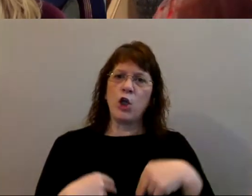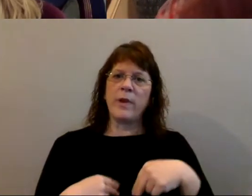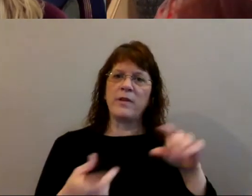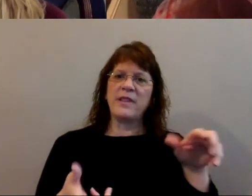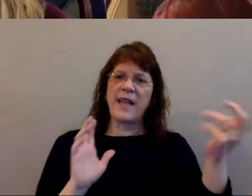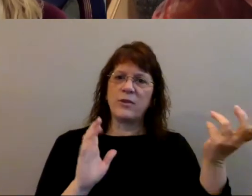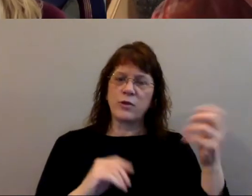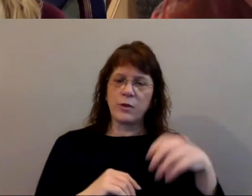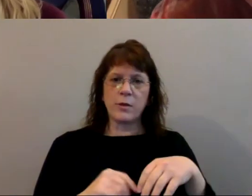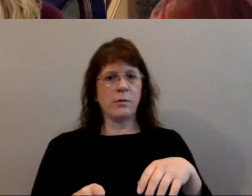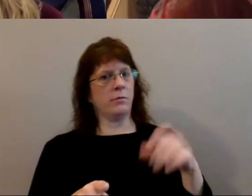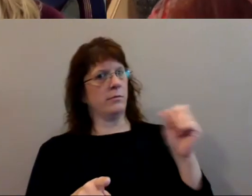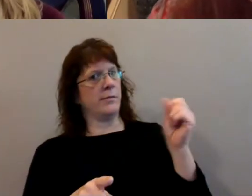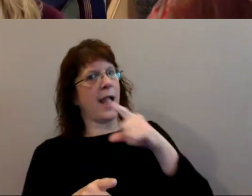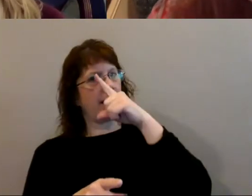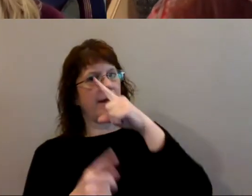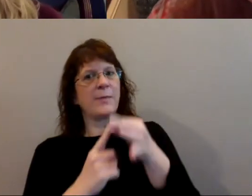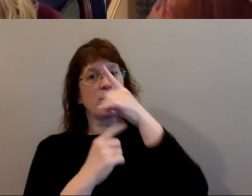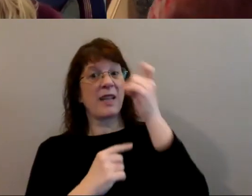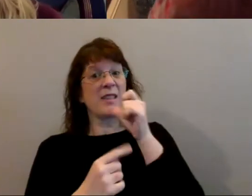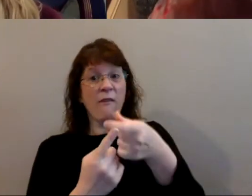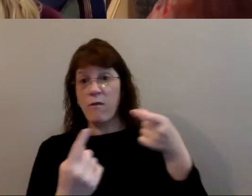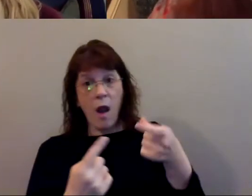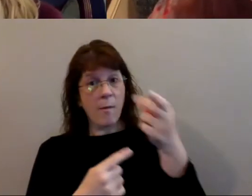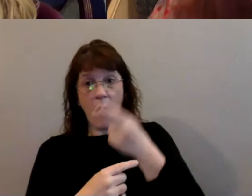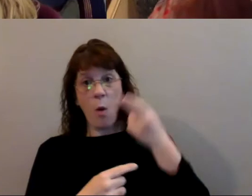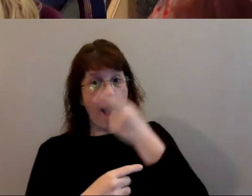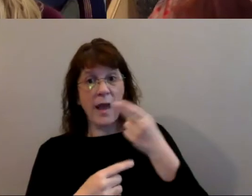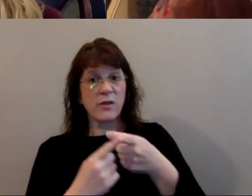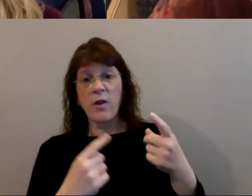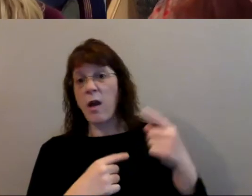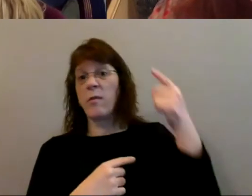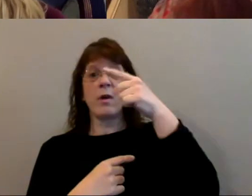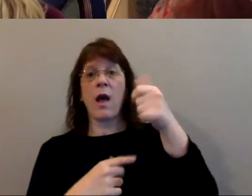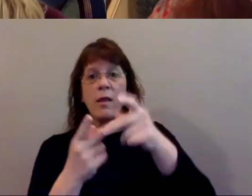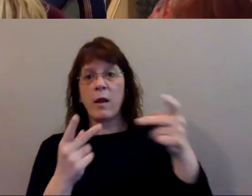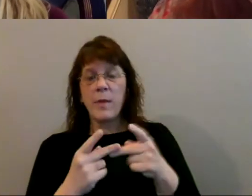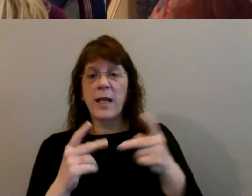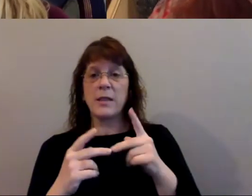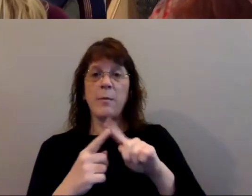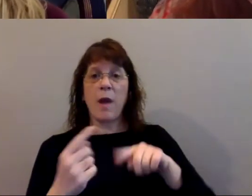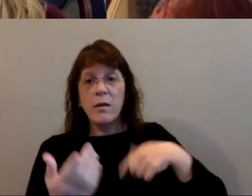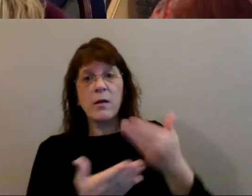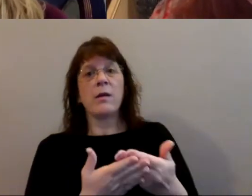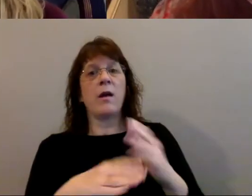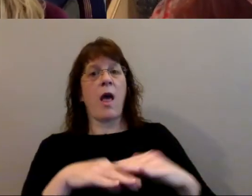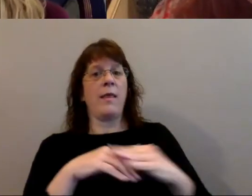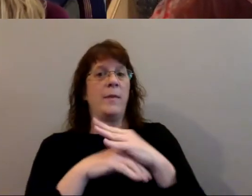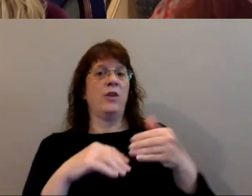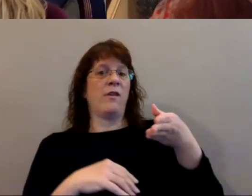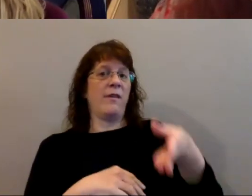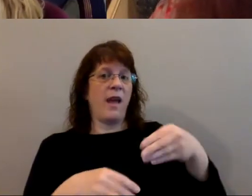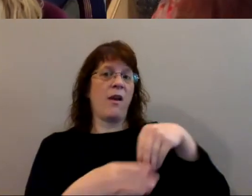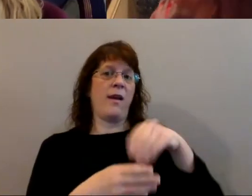just Especially because much of that it's not from Hawaii. It's from no, like yeah, it's from somewhere else. like that's just washing up on Hawaii's beaches. It's very sad.